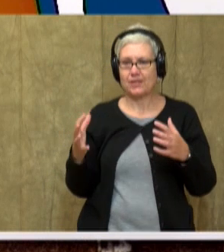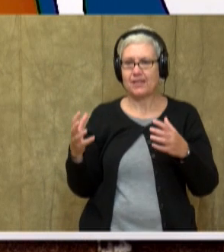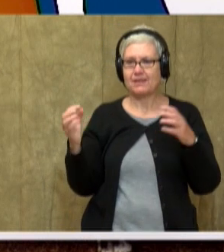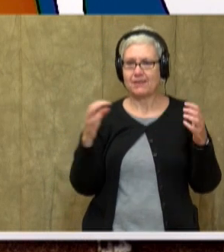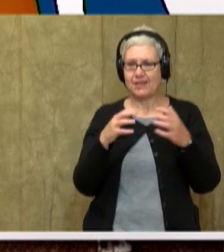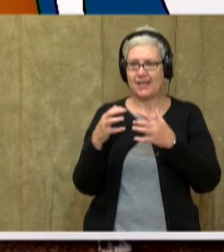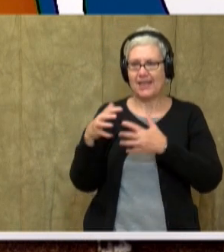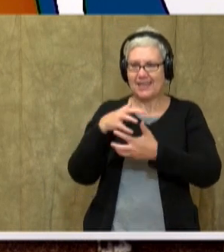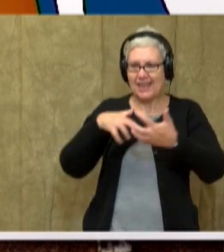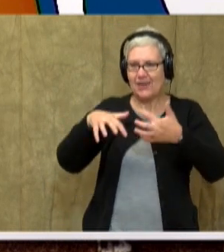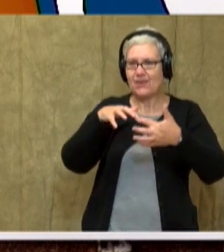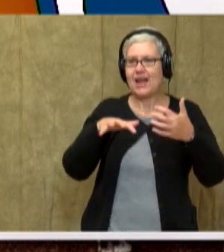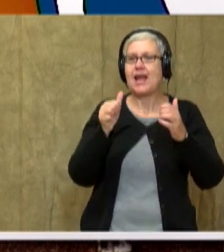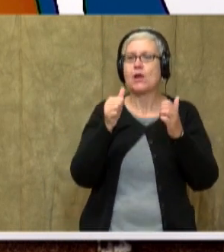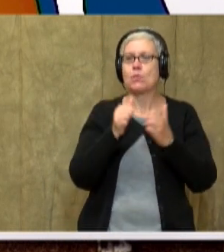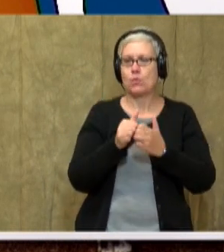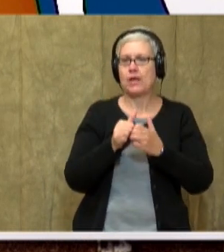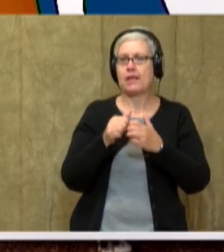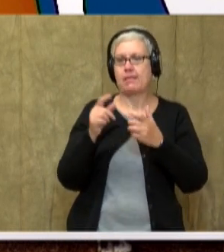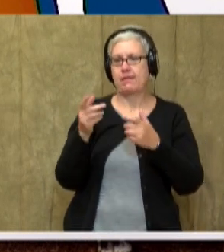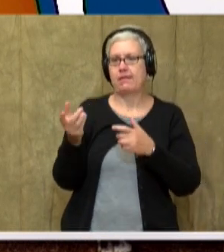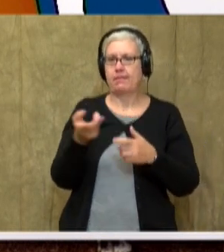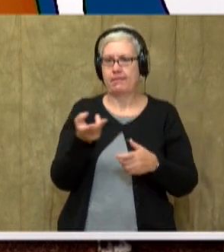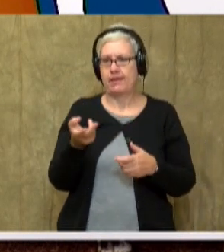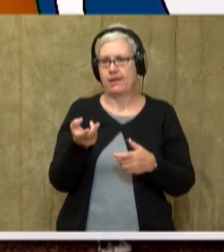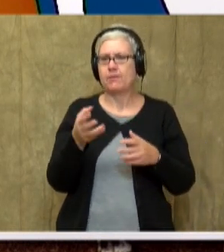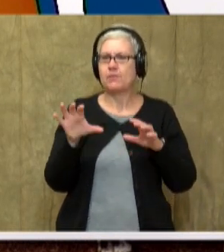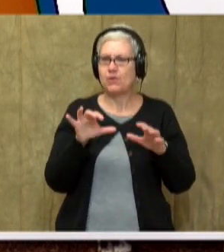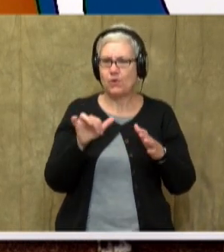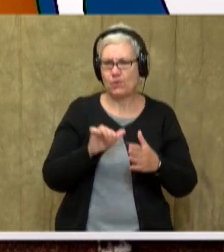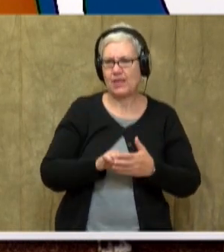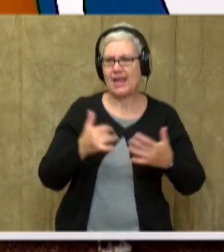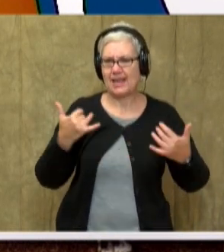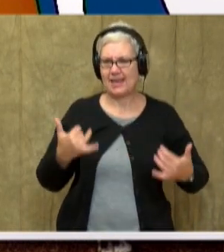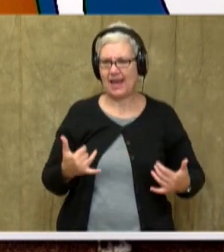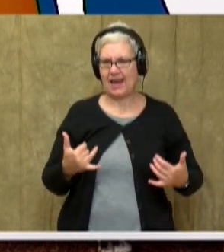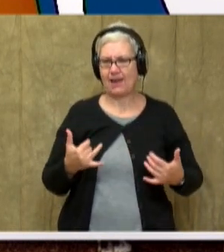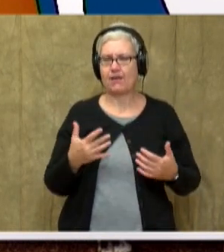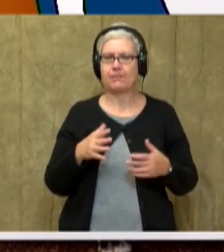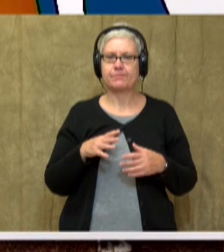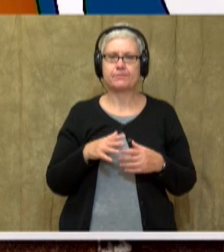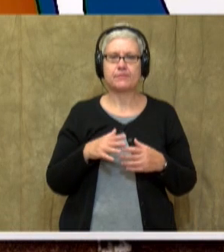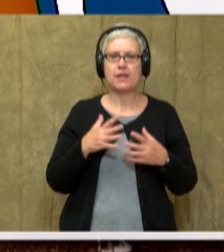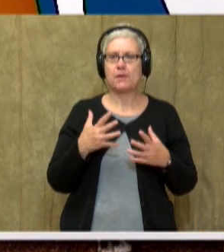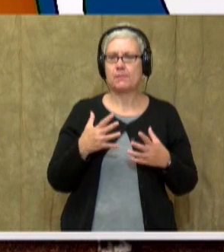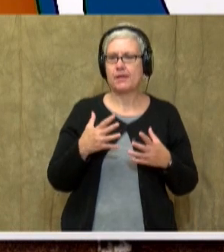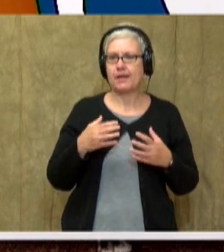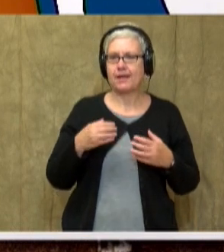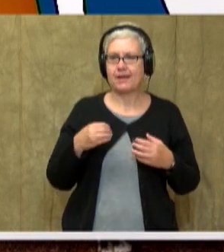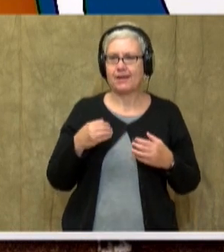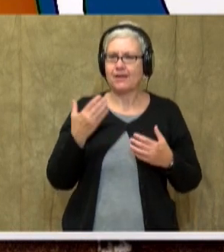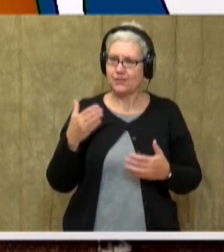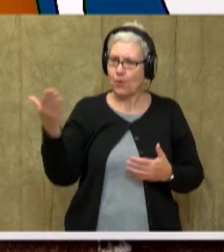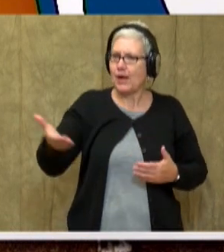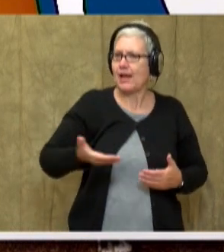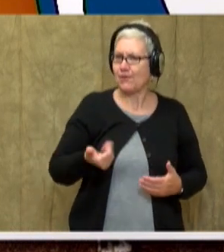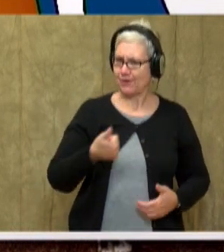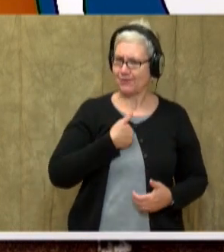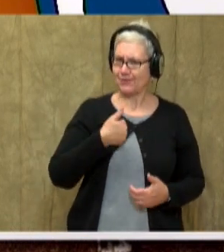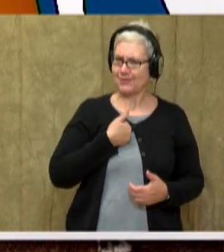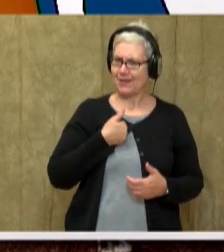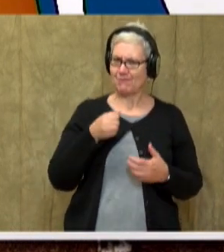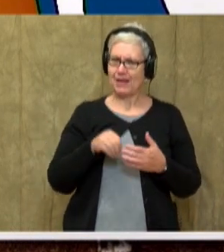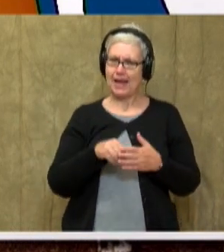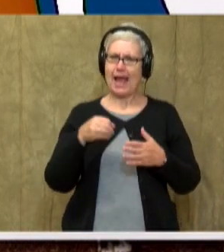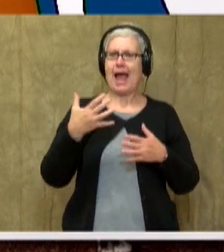an important thing to do to maintain those friendships. Don't be afraid to be outgoing and go up to people and introduce yourself